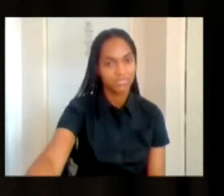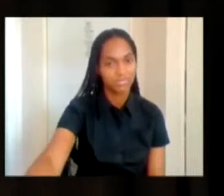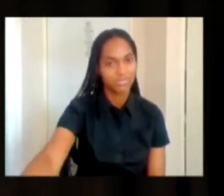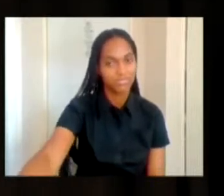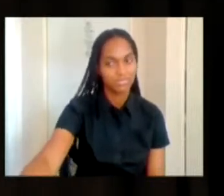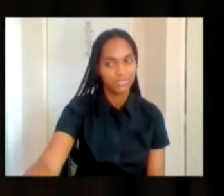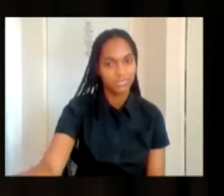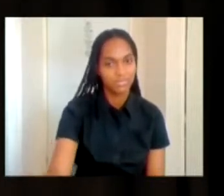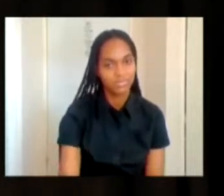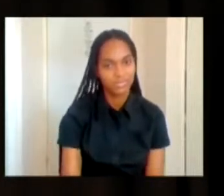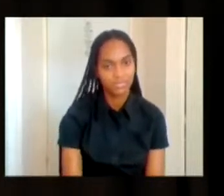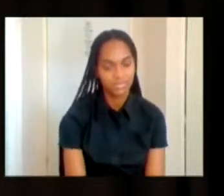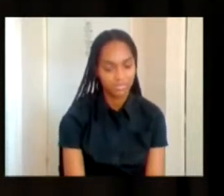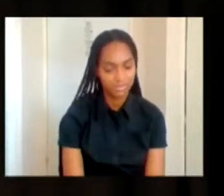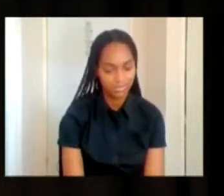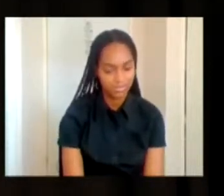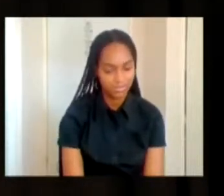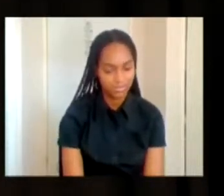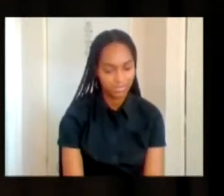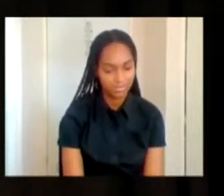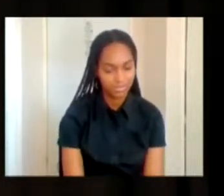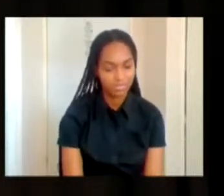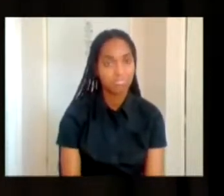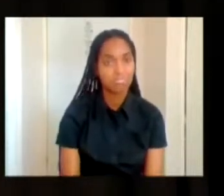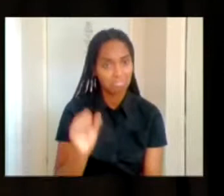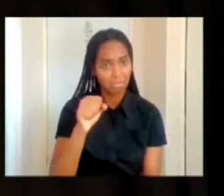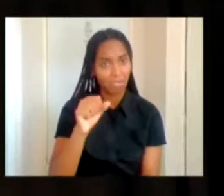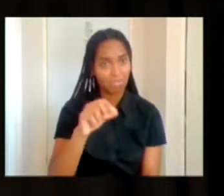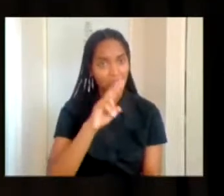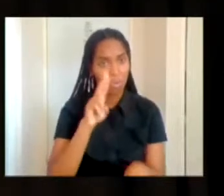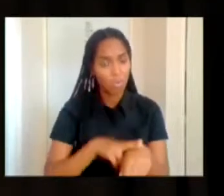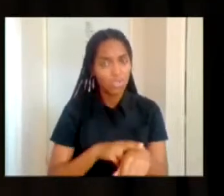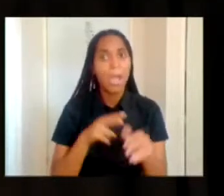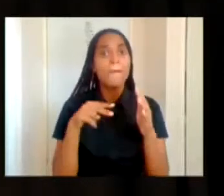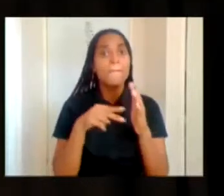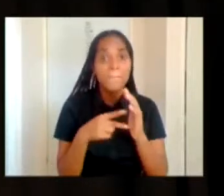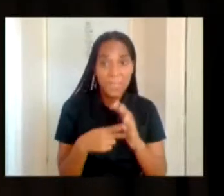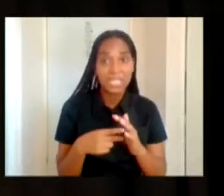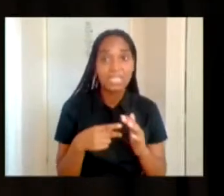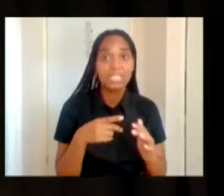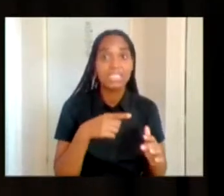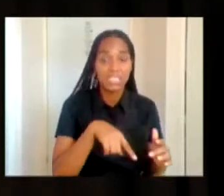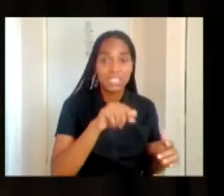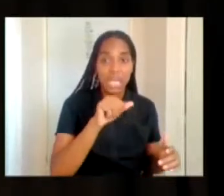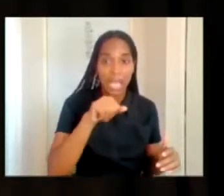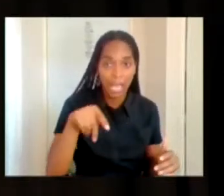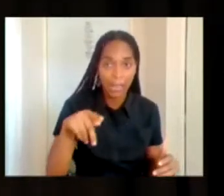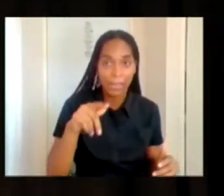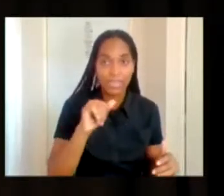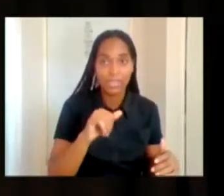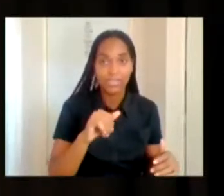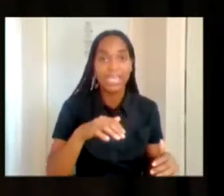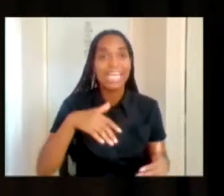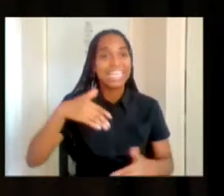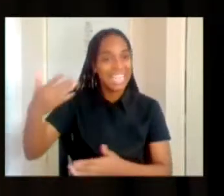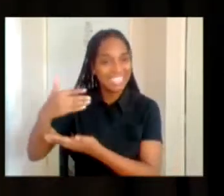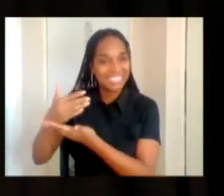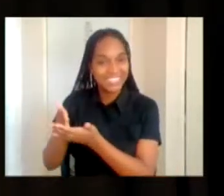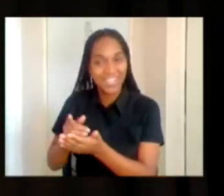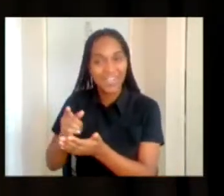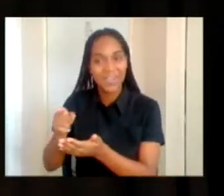two-way communication? Yeah, of course. So in other words, the applications that are run, and that'll be the next session, which Madeline is going to